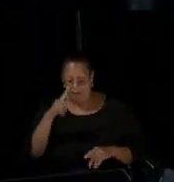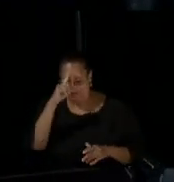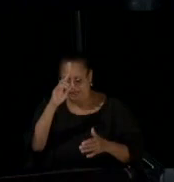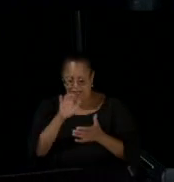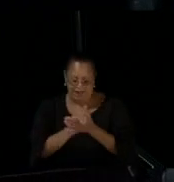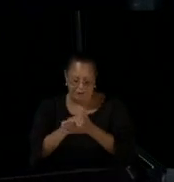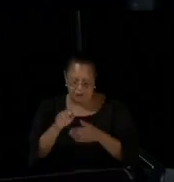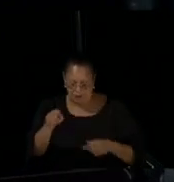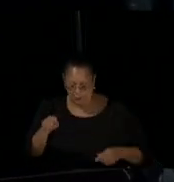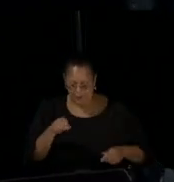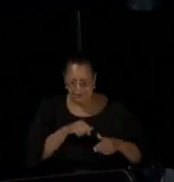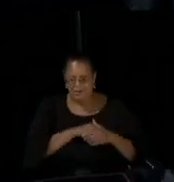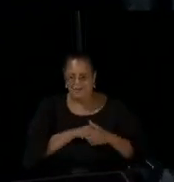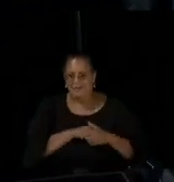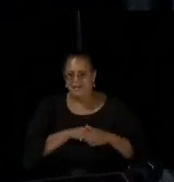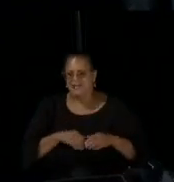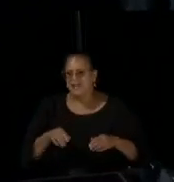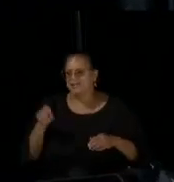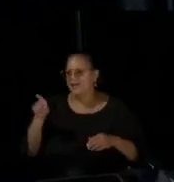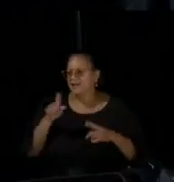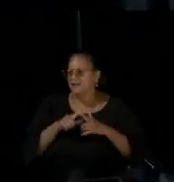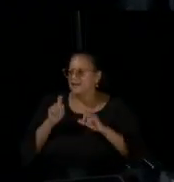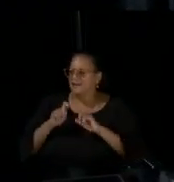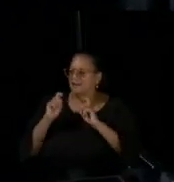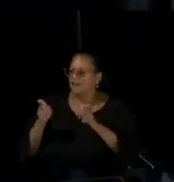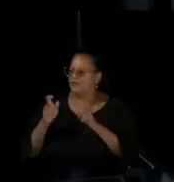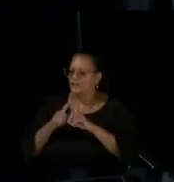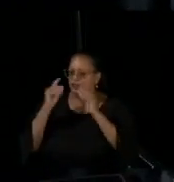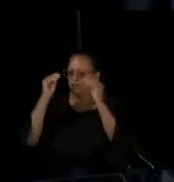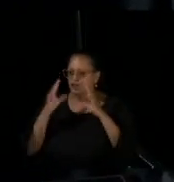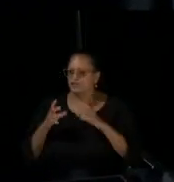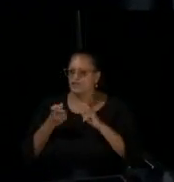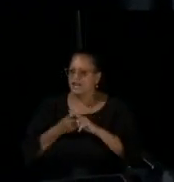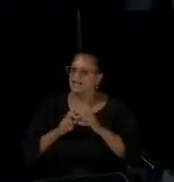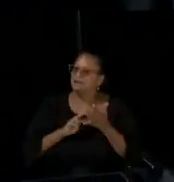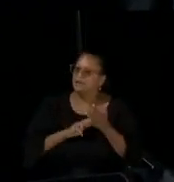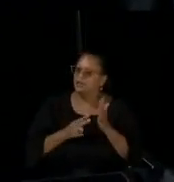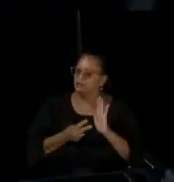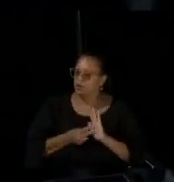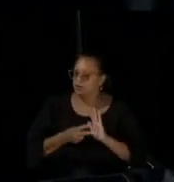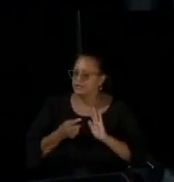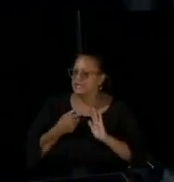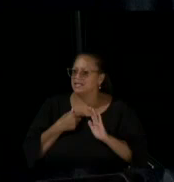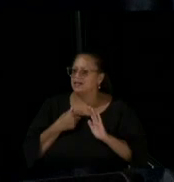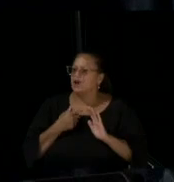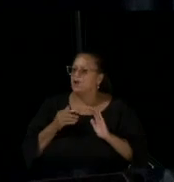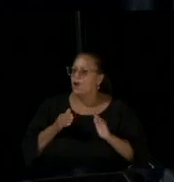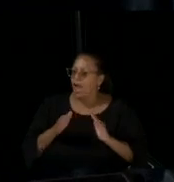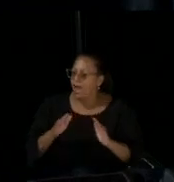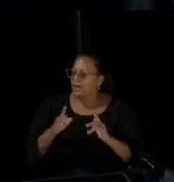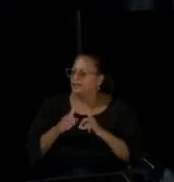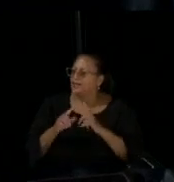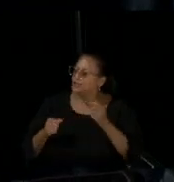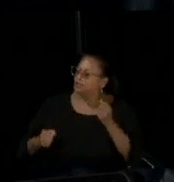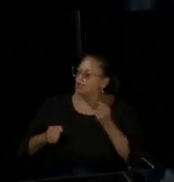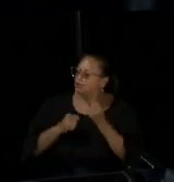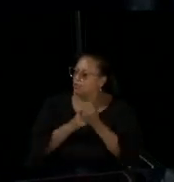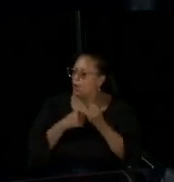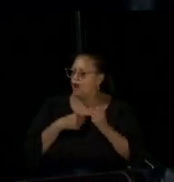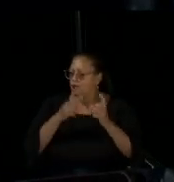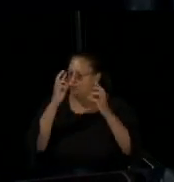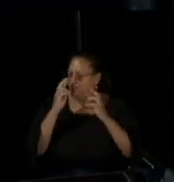you, that they deliver instruction in a meaningful and purposeful way, that they support and respect